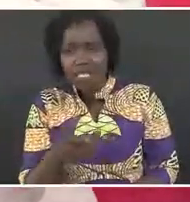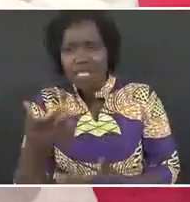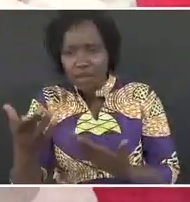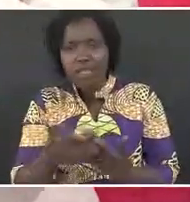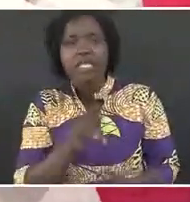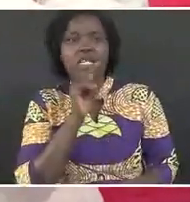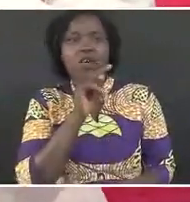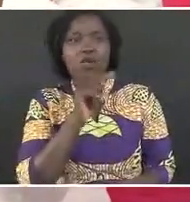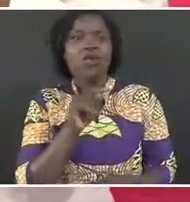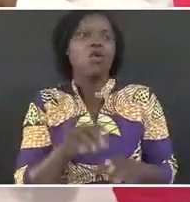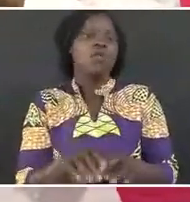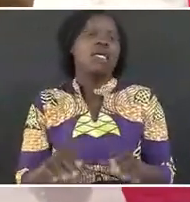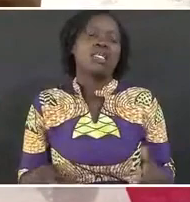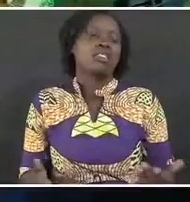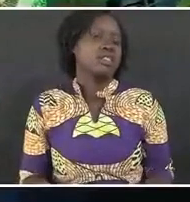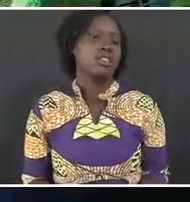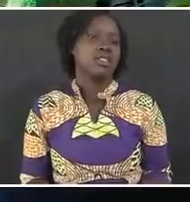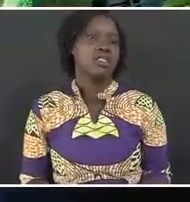ameleta kuku kwa soko.